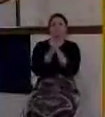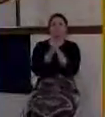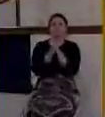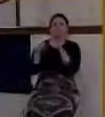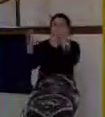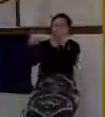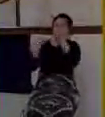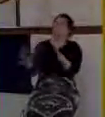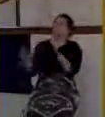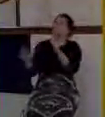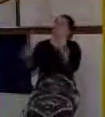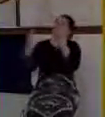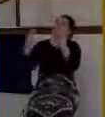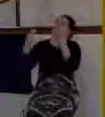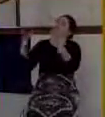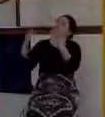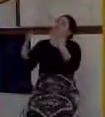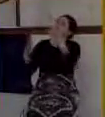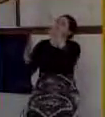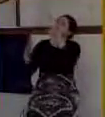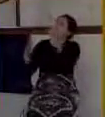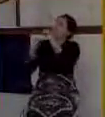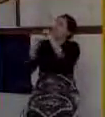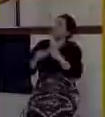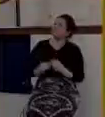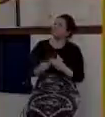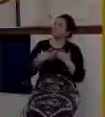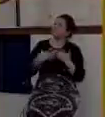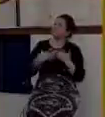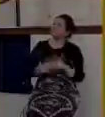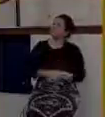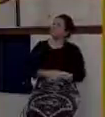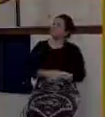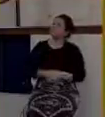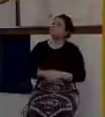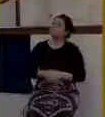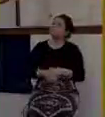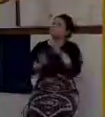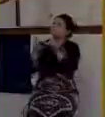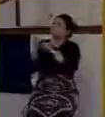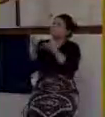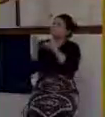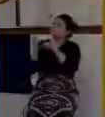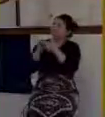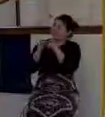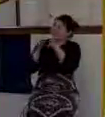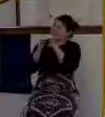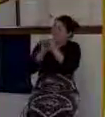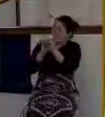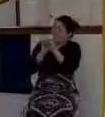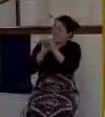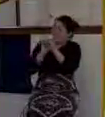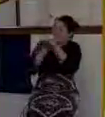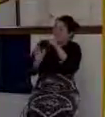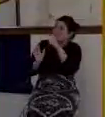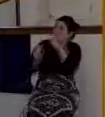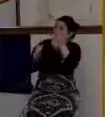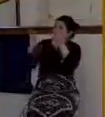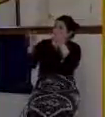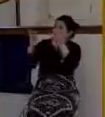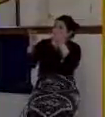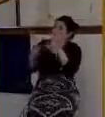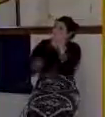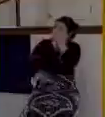for your inspired word. We learn from the example of our Lord, our Master, how important it is that